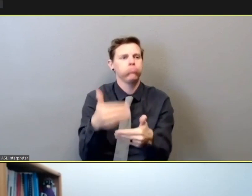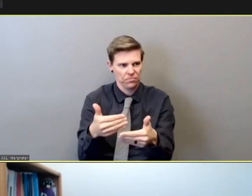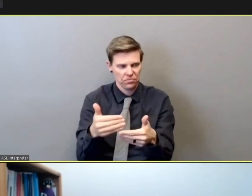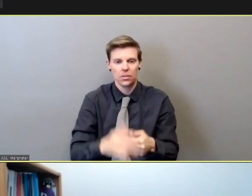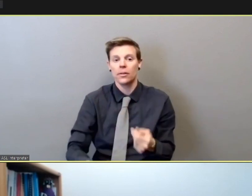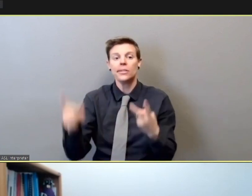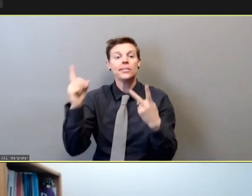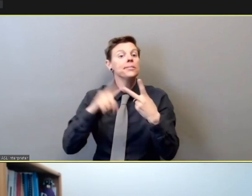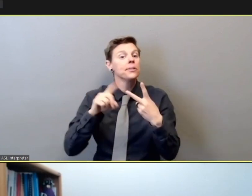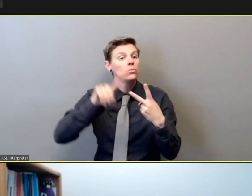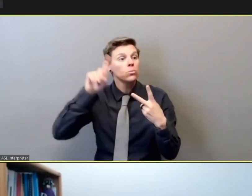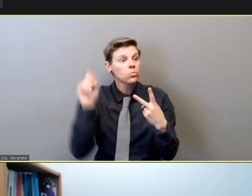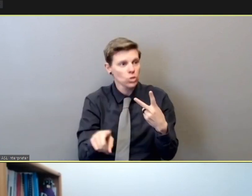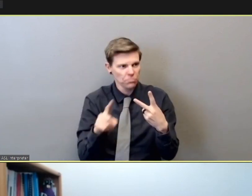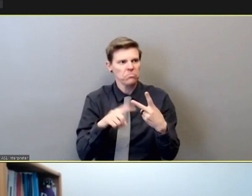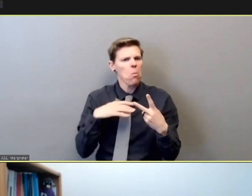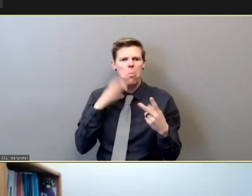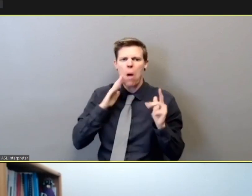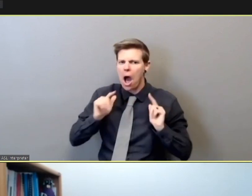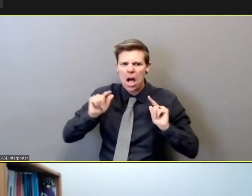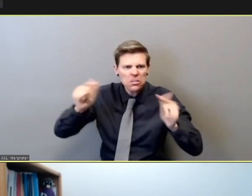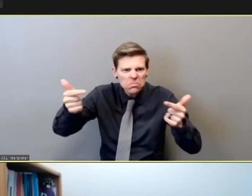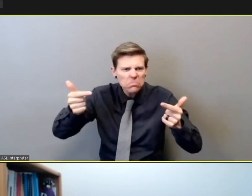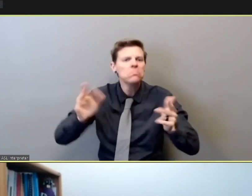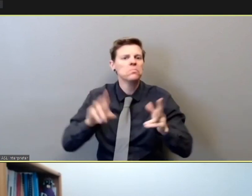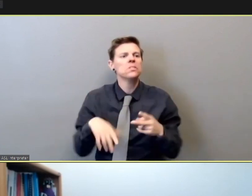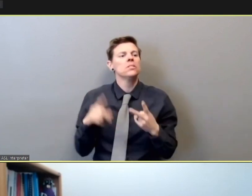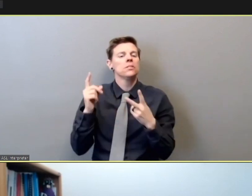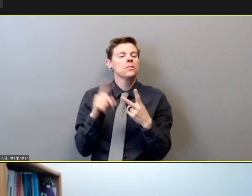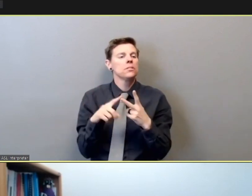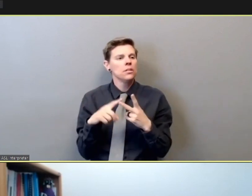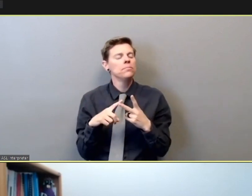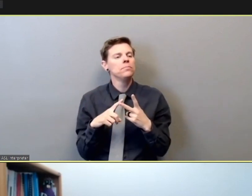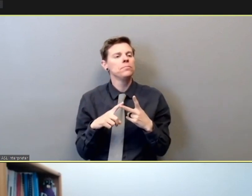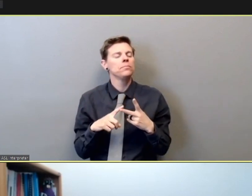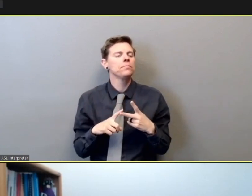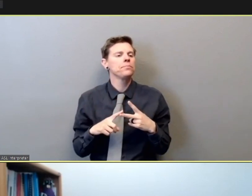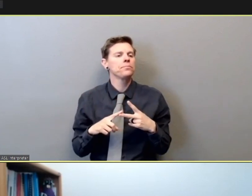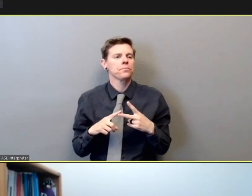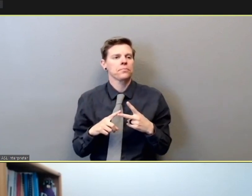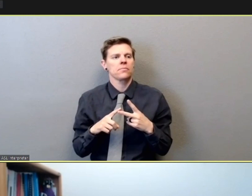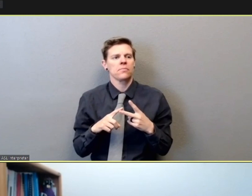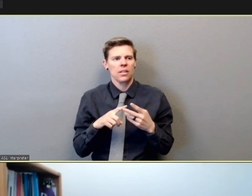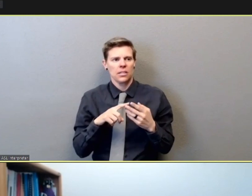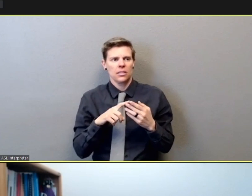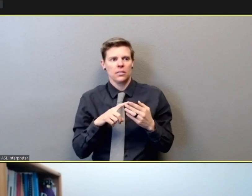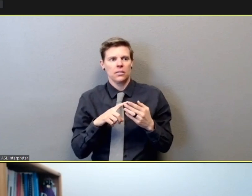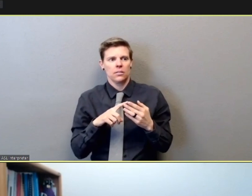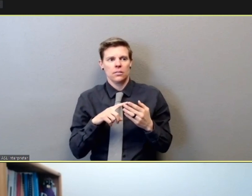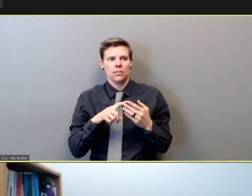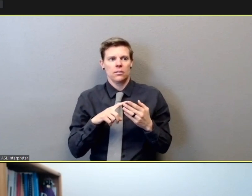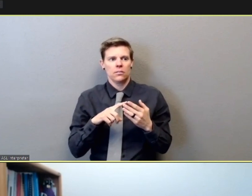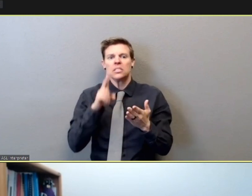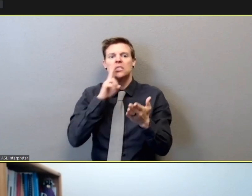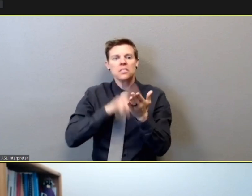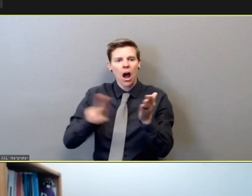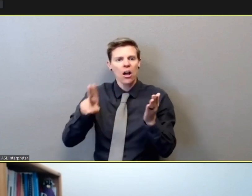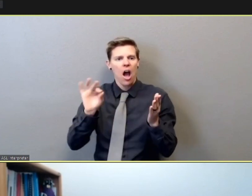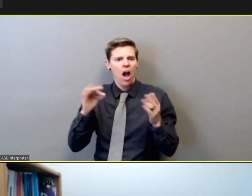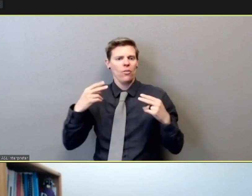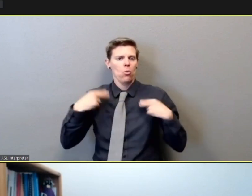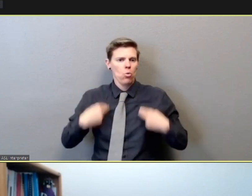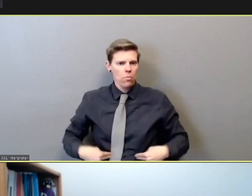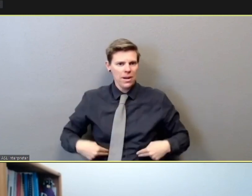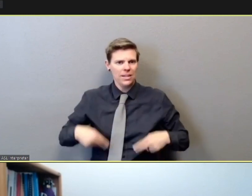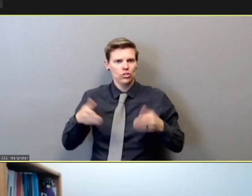over to the other folks here, is, and this is sort of the Secretary of Human Services hat that I also wear, is just I